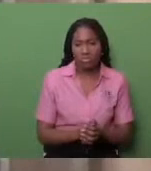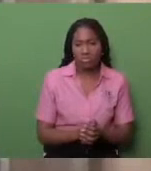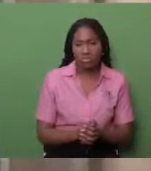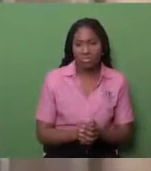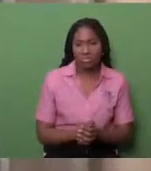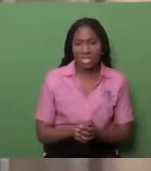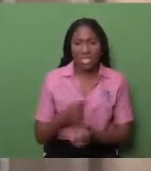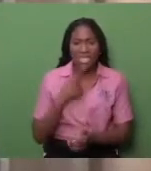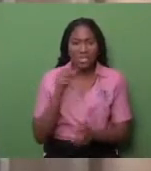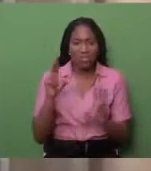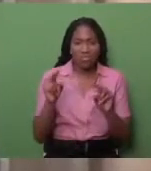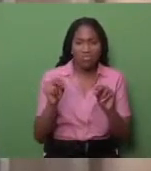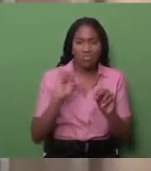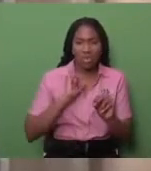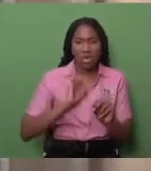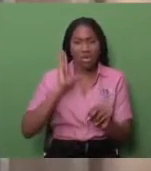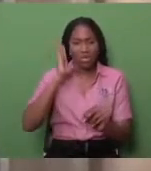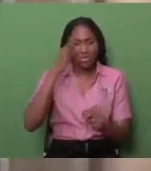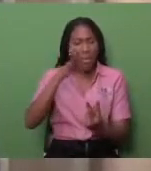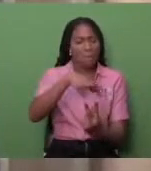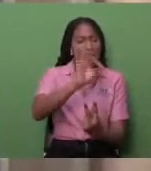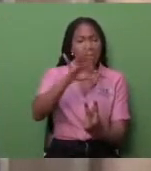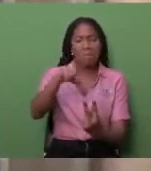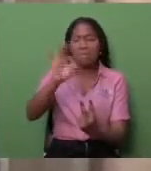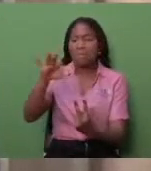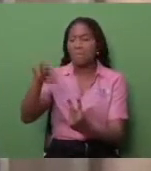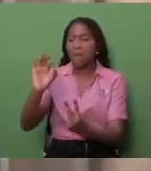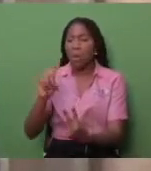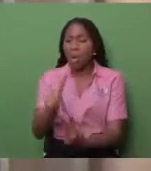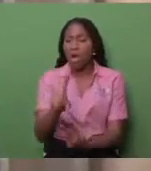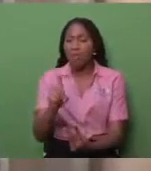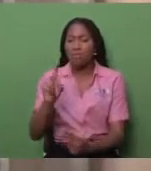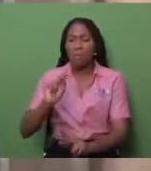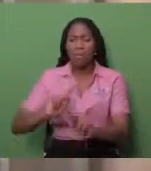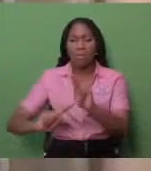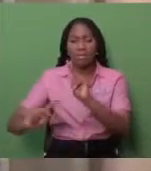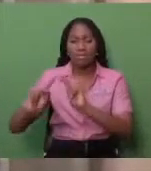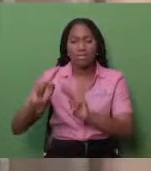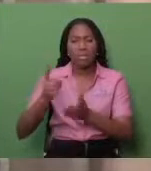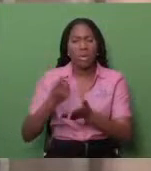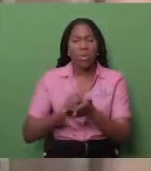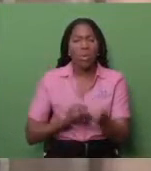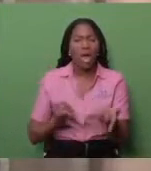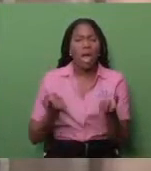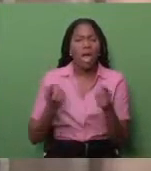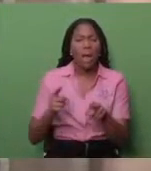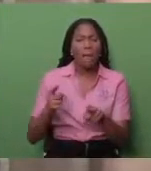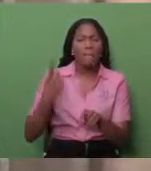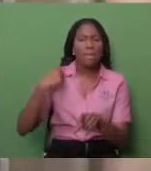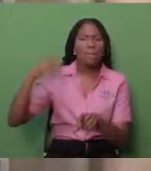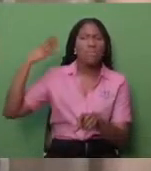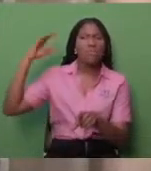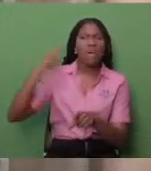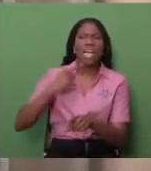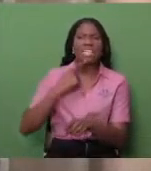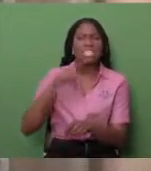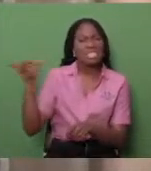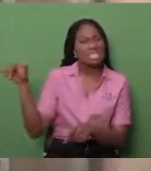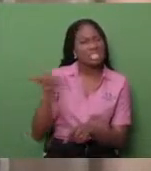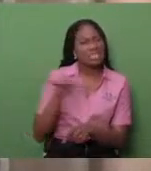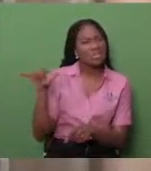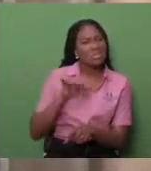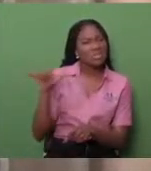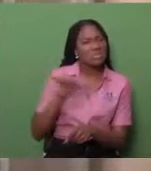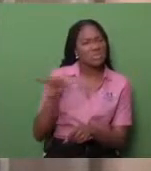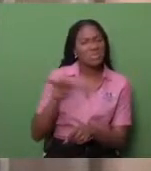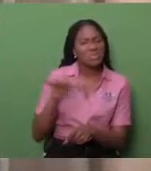100 tax army, 100 persons. What happened to the last time you said you would bring out an army of tax collectors and